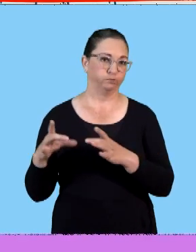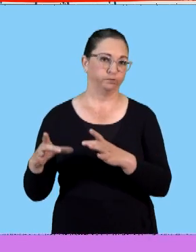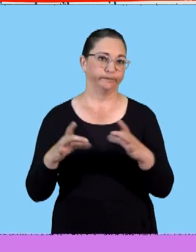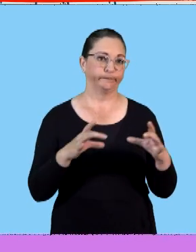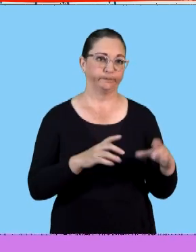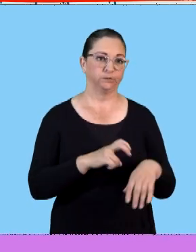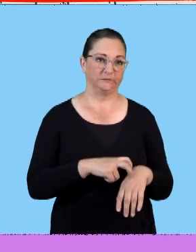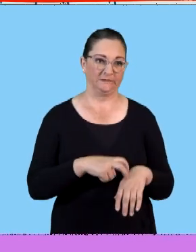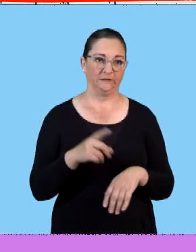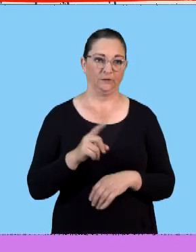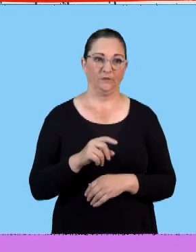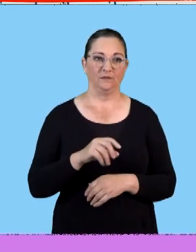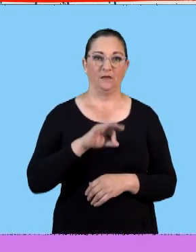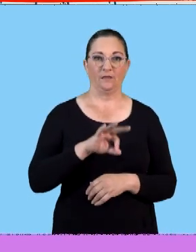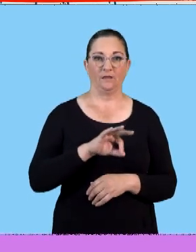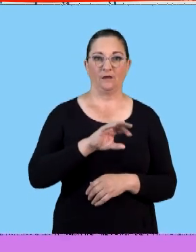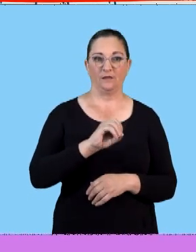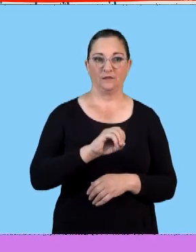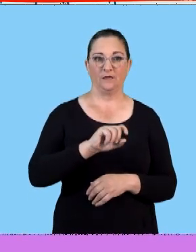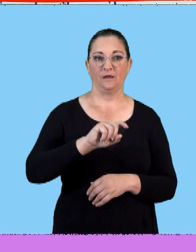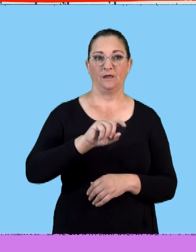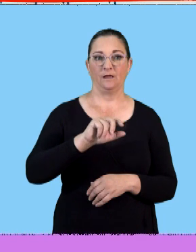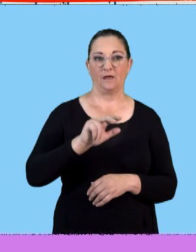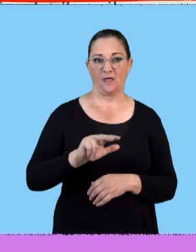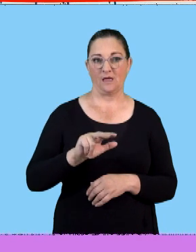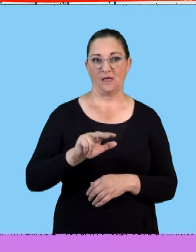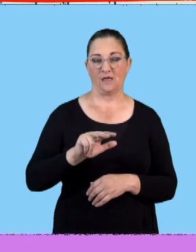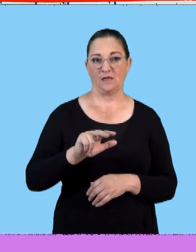sods will we then need? We need then